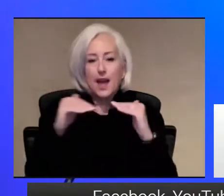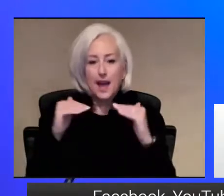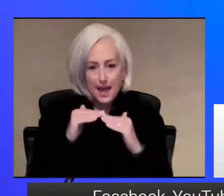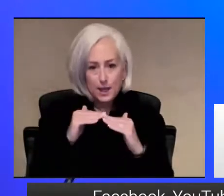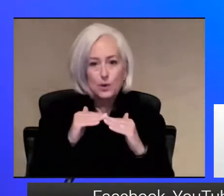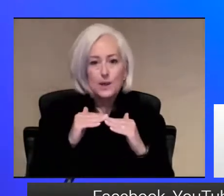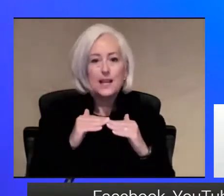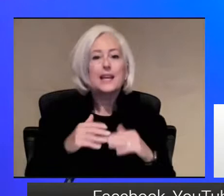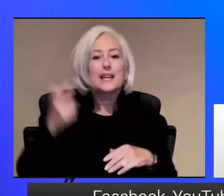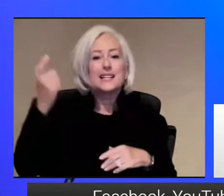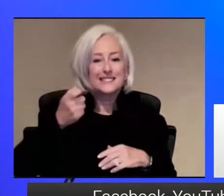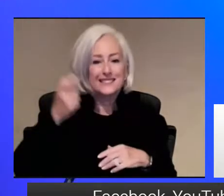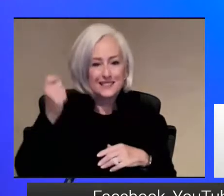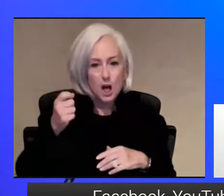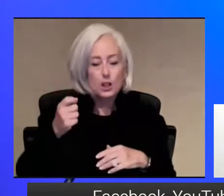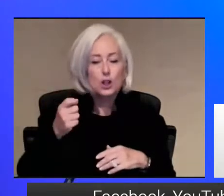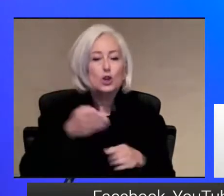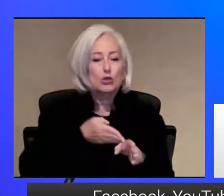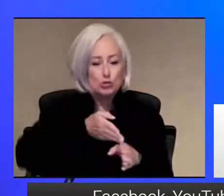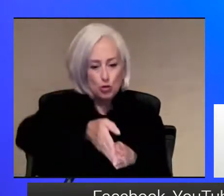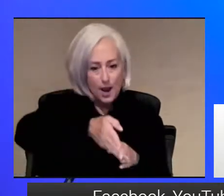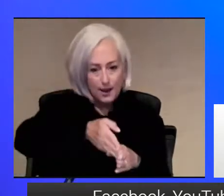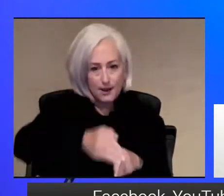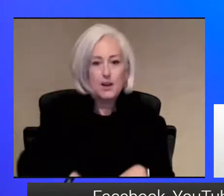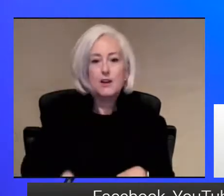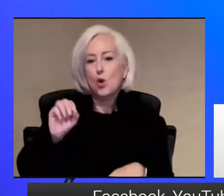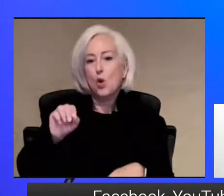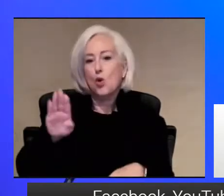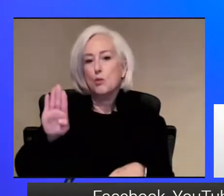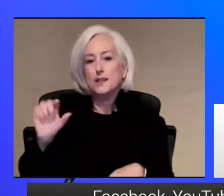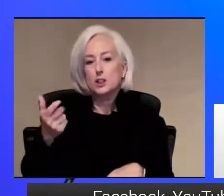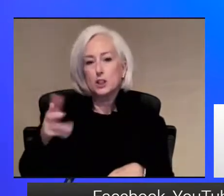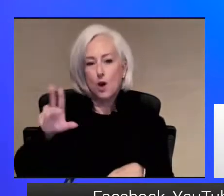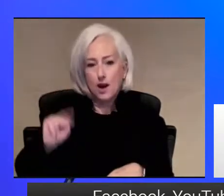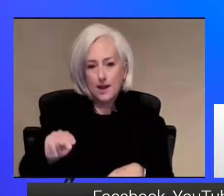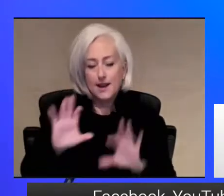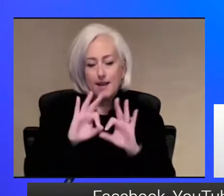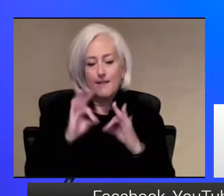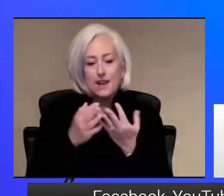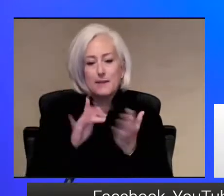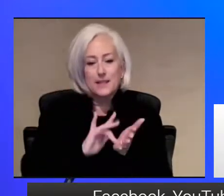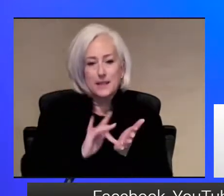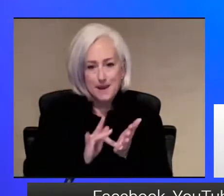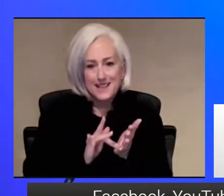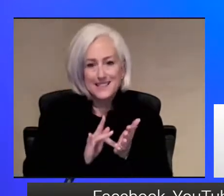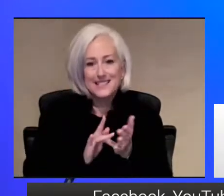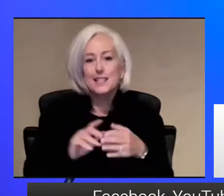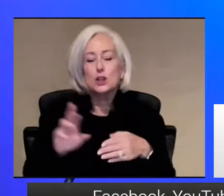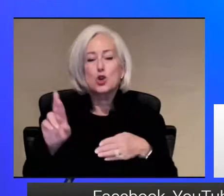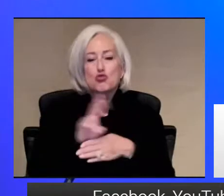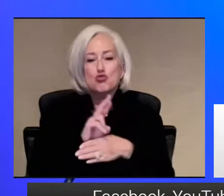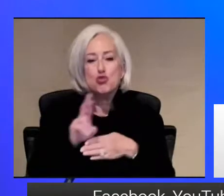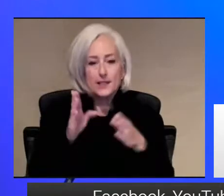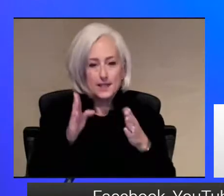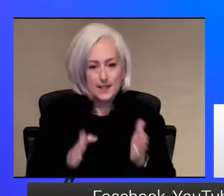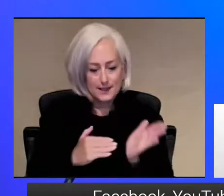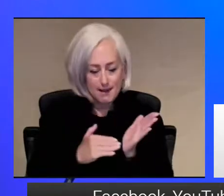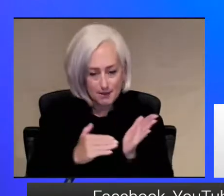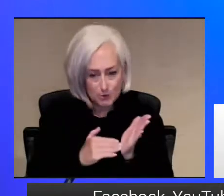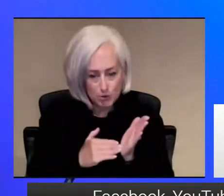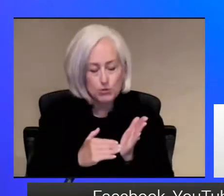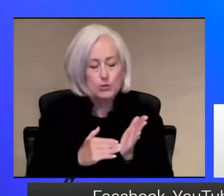for OBGYN and family medicine residents, which really gives them training in our birth equity curriculum that we created, which is basically